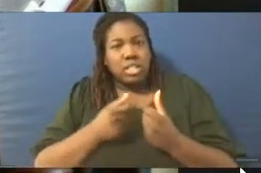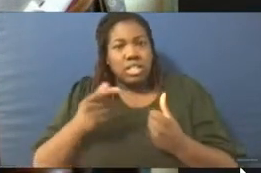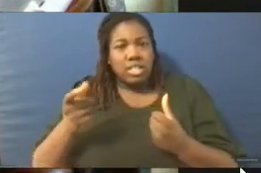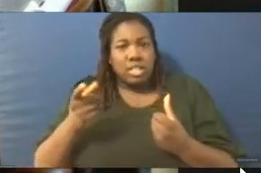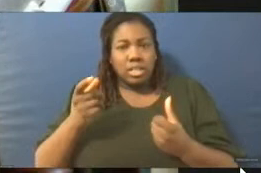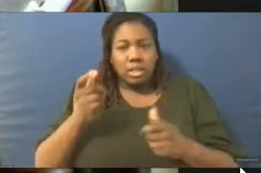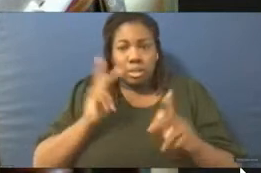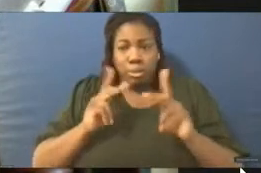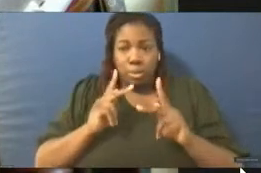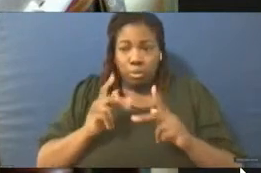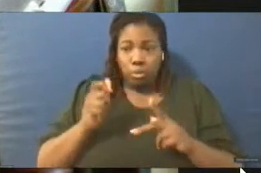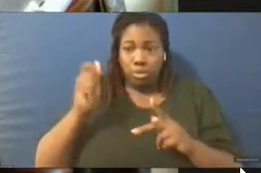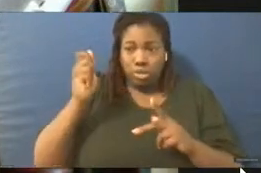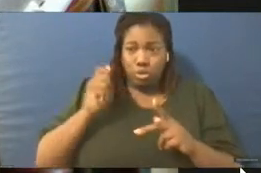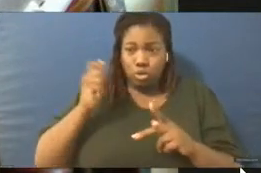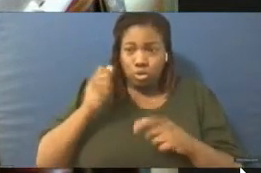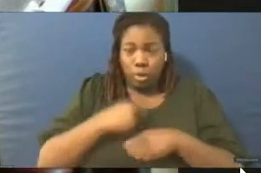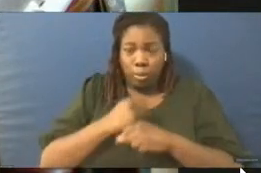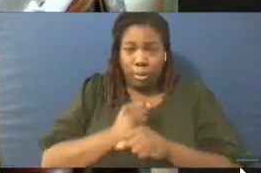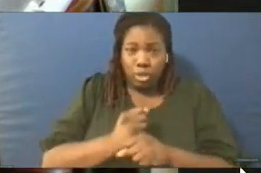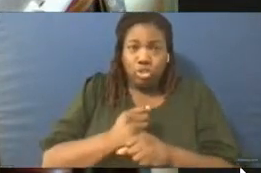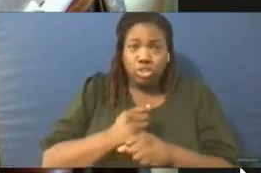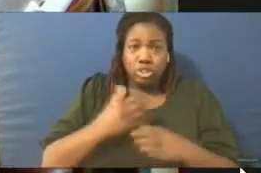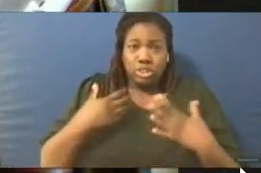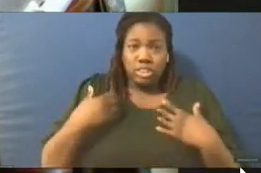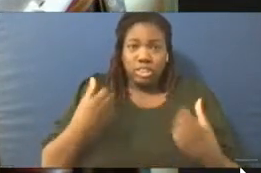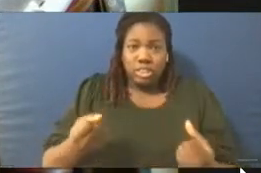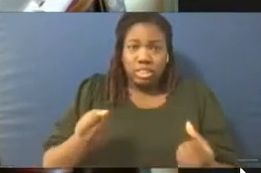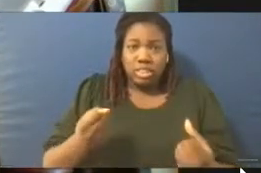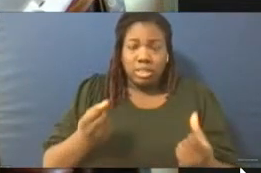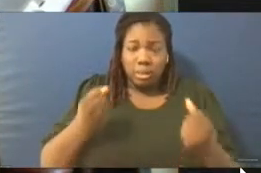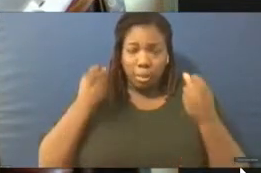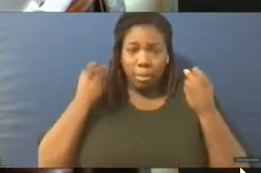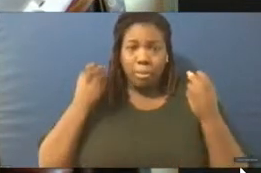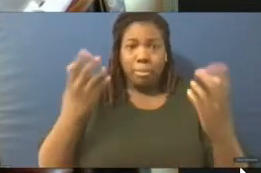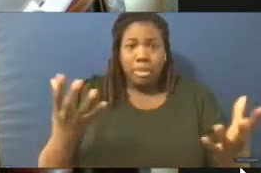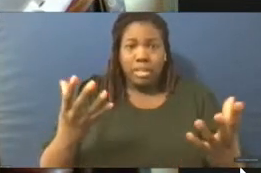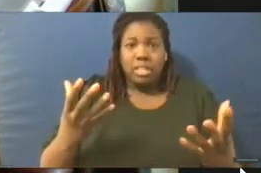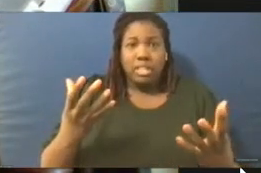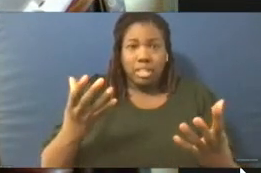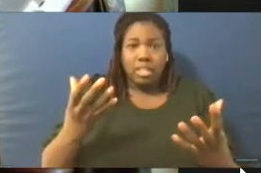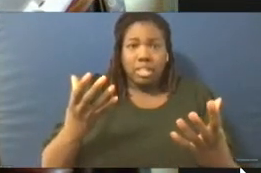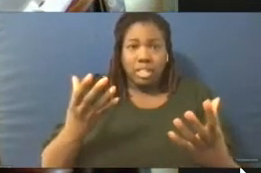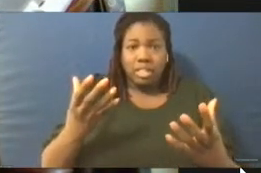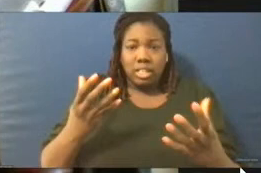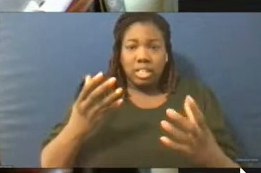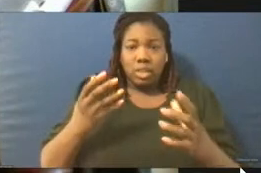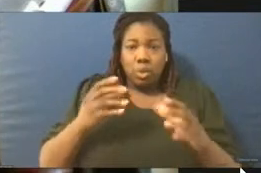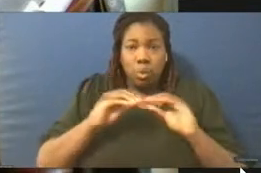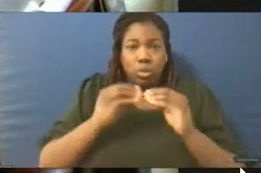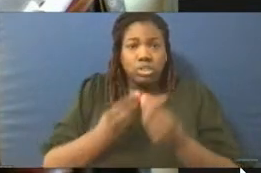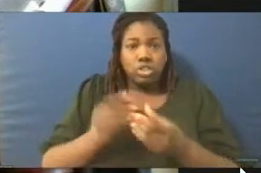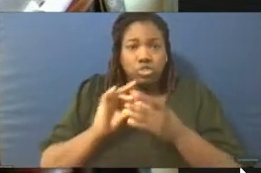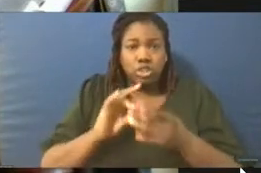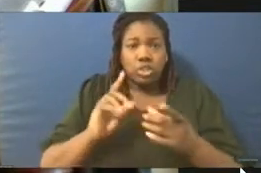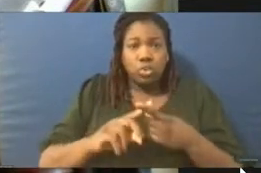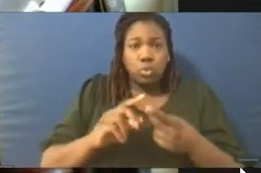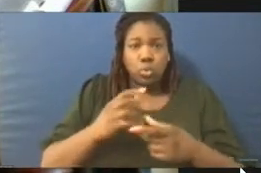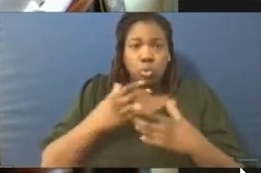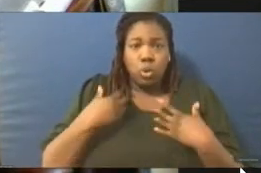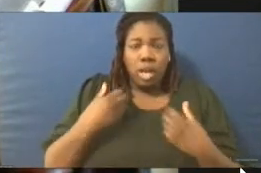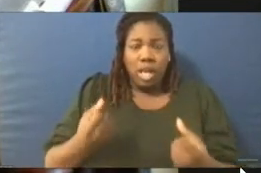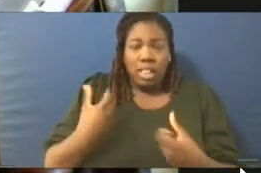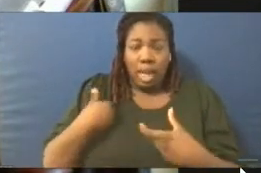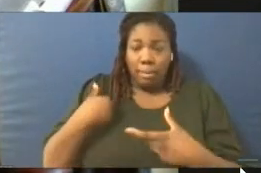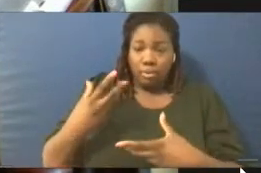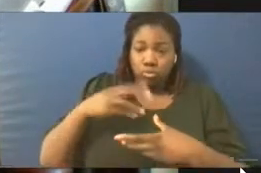Health, hundreds of philanthropic organizations dedicated to health, who I know because I am part of GIH through